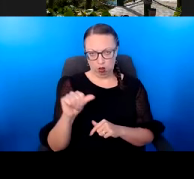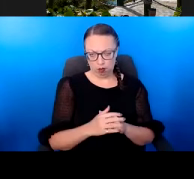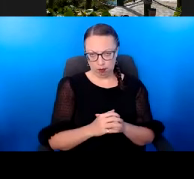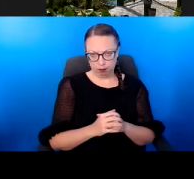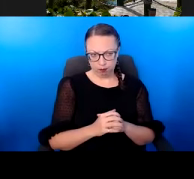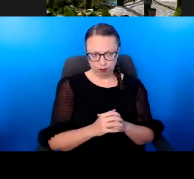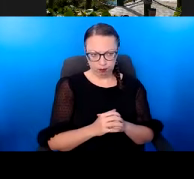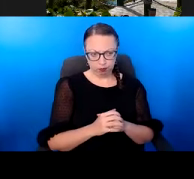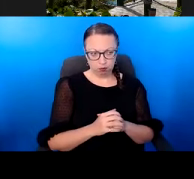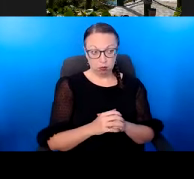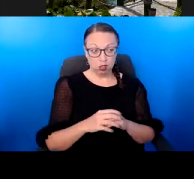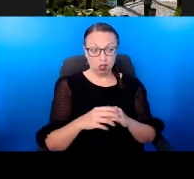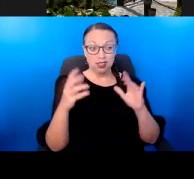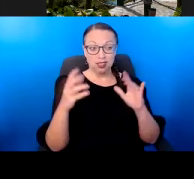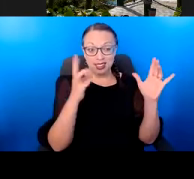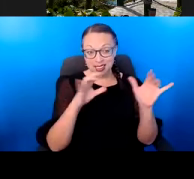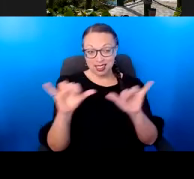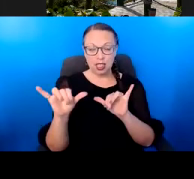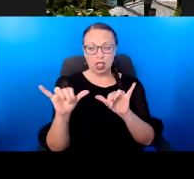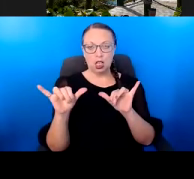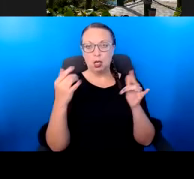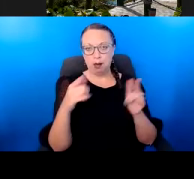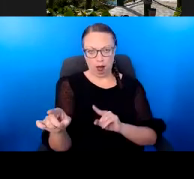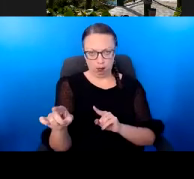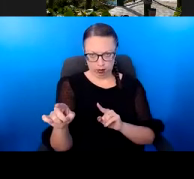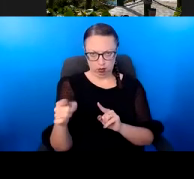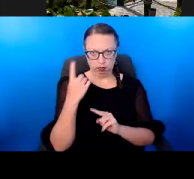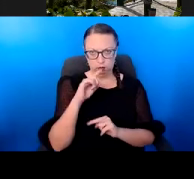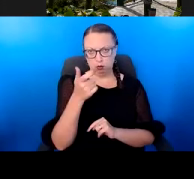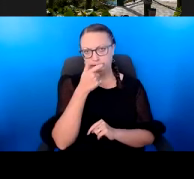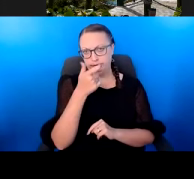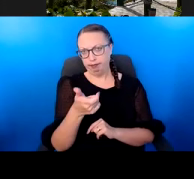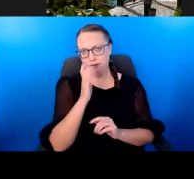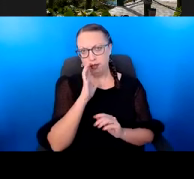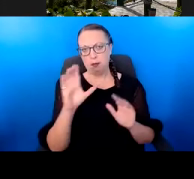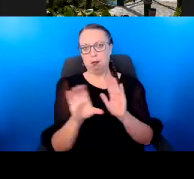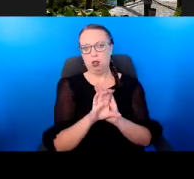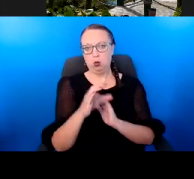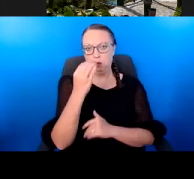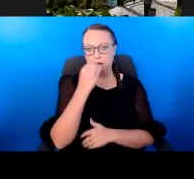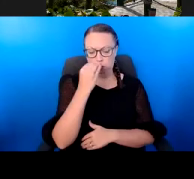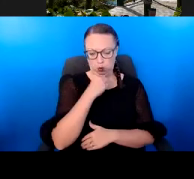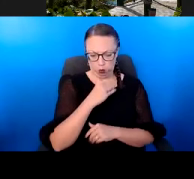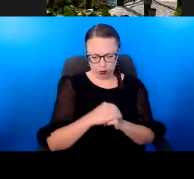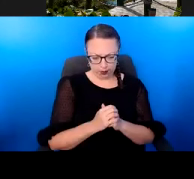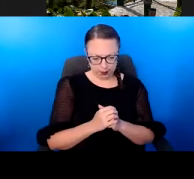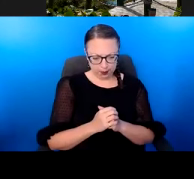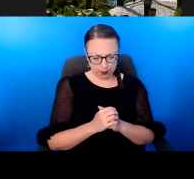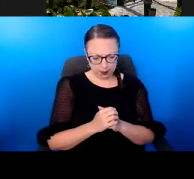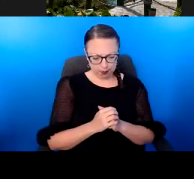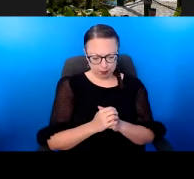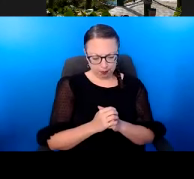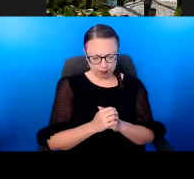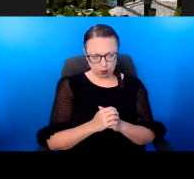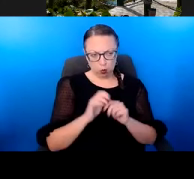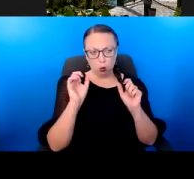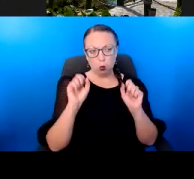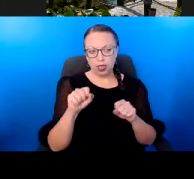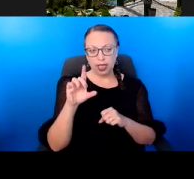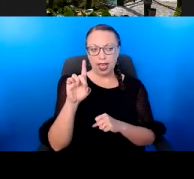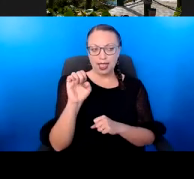And the same thing happens for viewing the pictures of the food. Again, in other words, we can decode